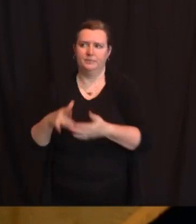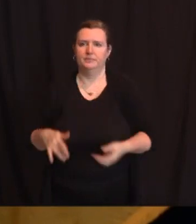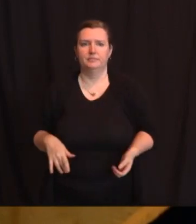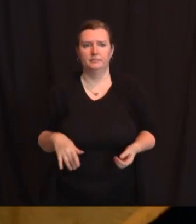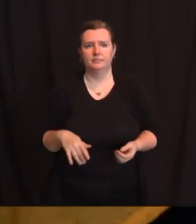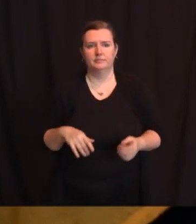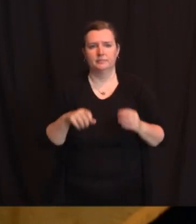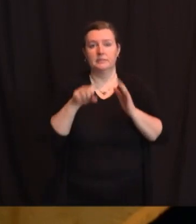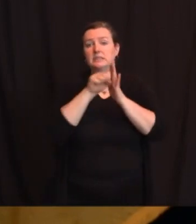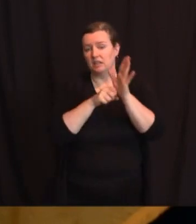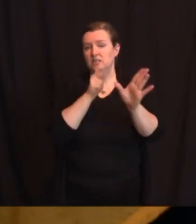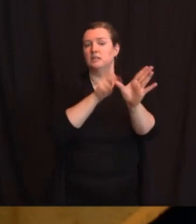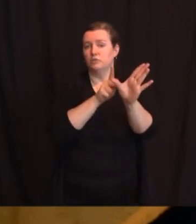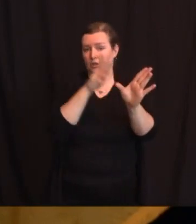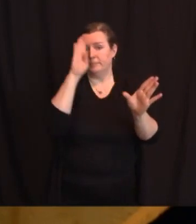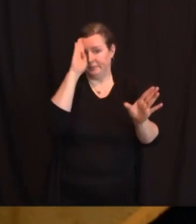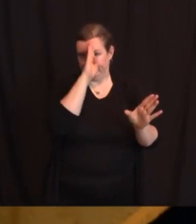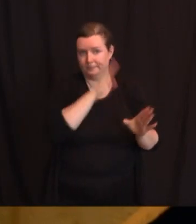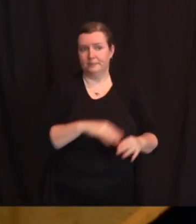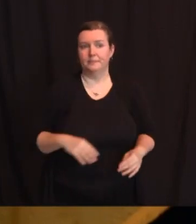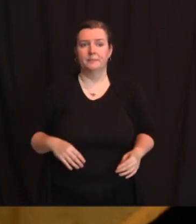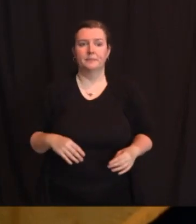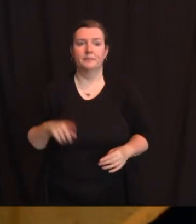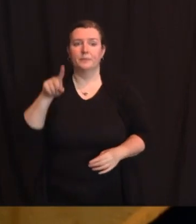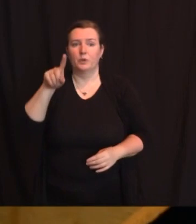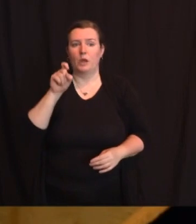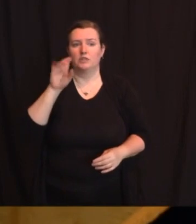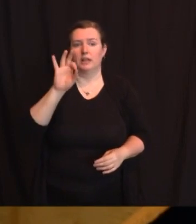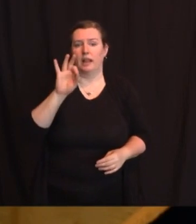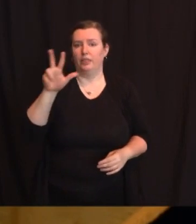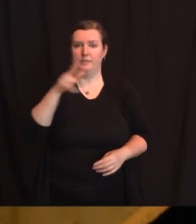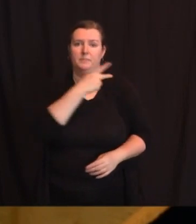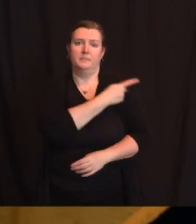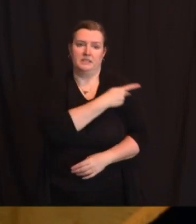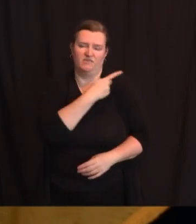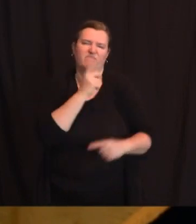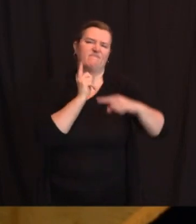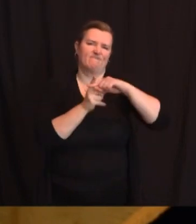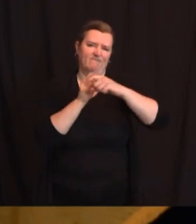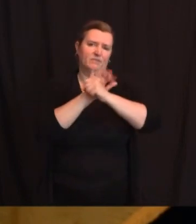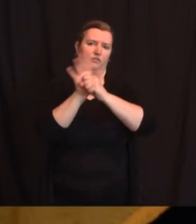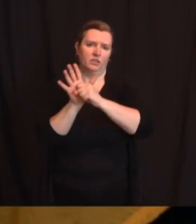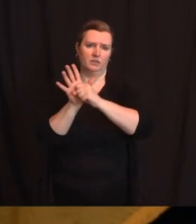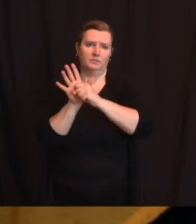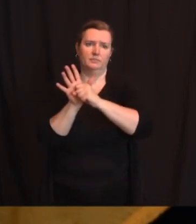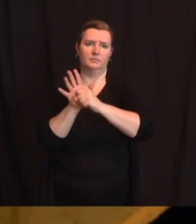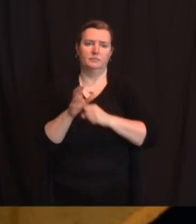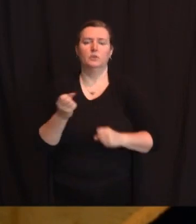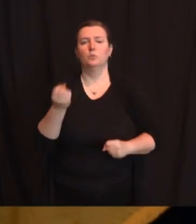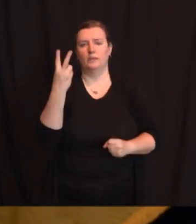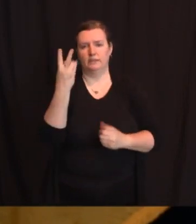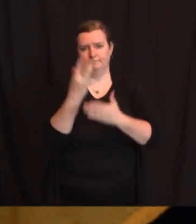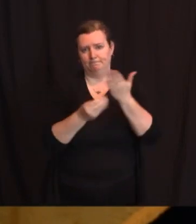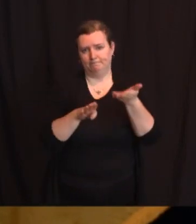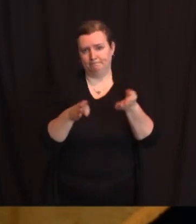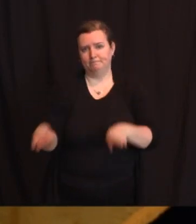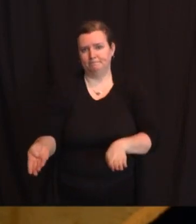1,240, 193 patients have tested positive, and a total of 12 deaths have been